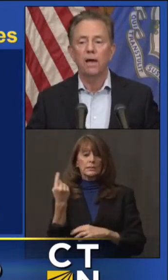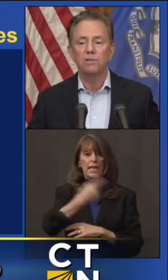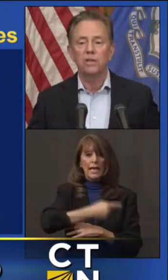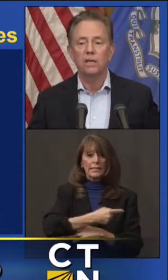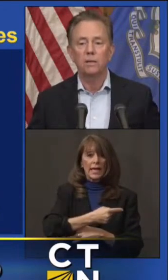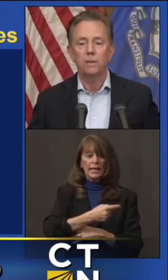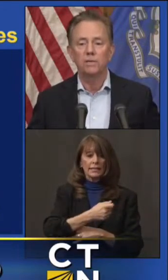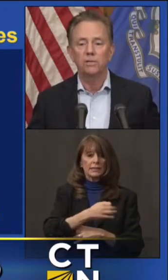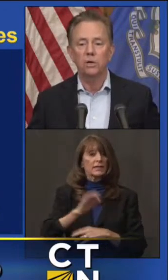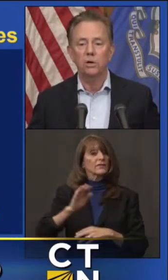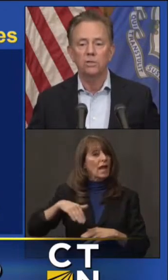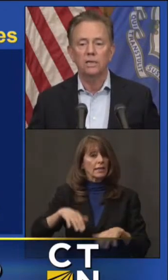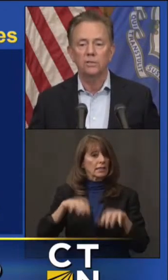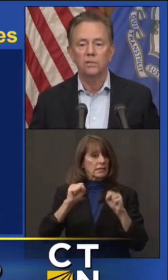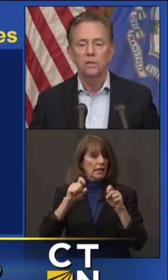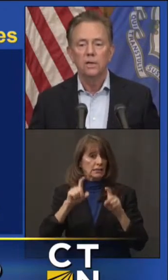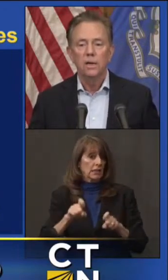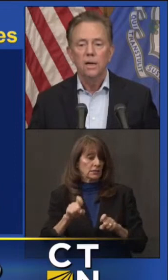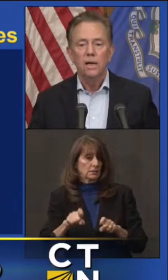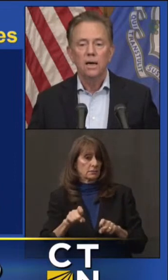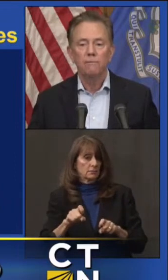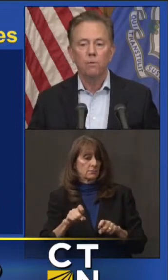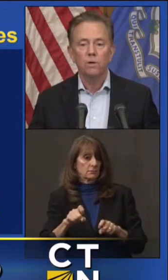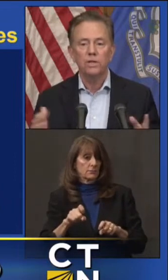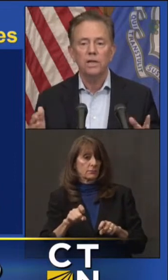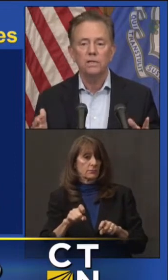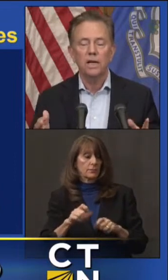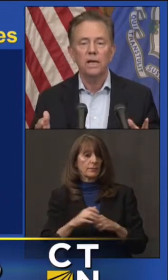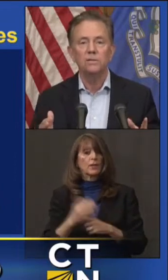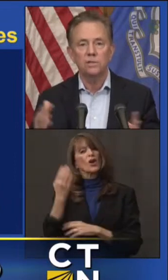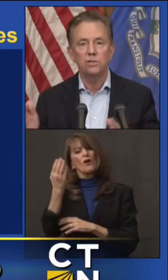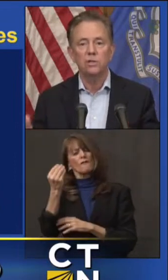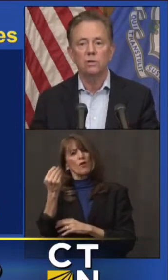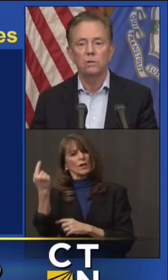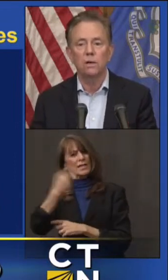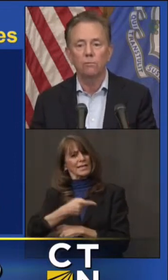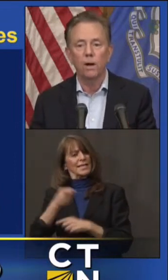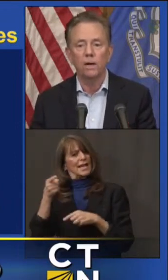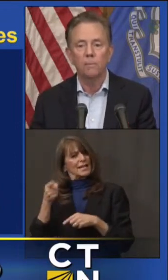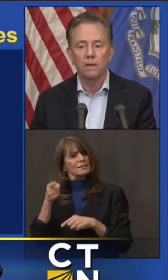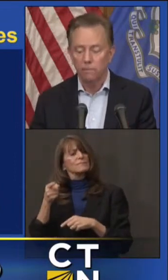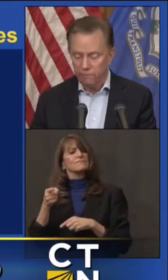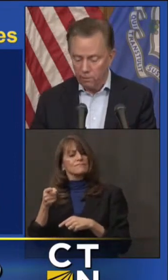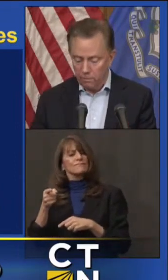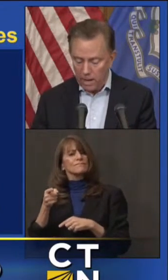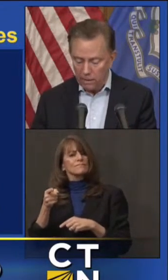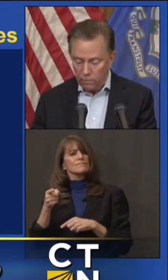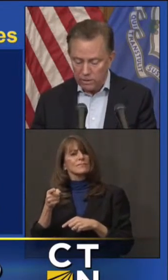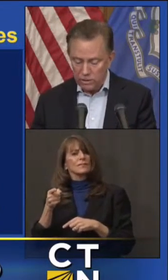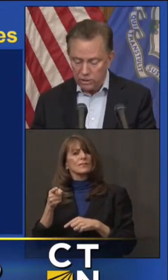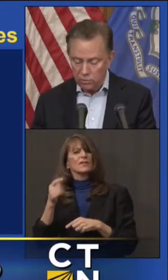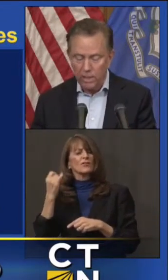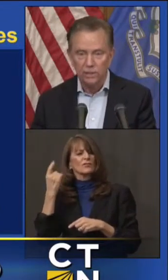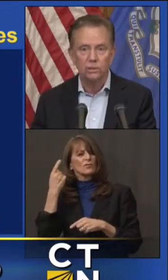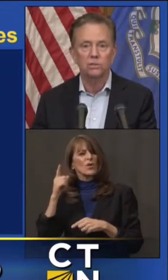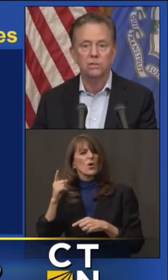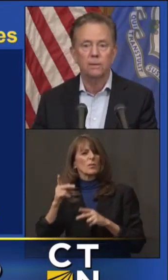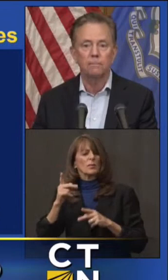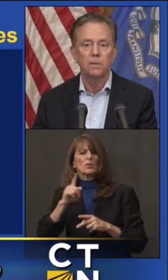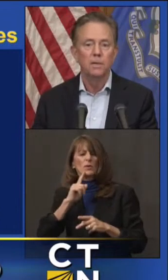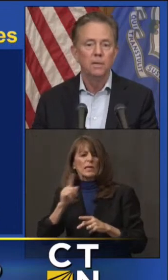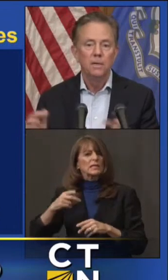you haven't taken the PCR test. 14 days is still recommended for high-risk